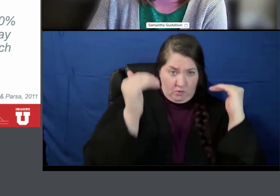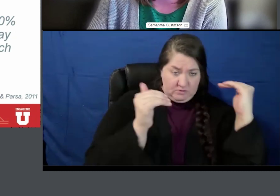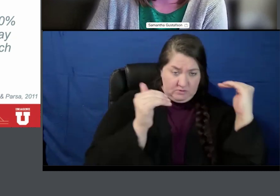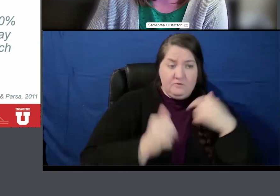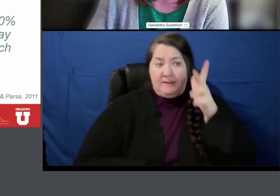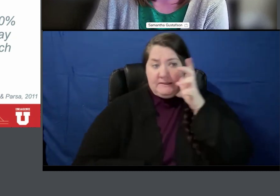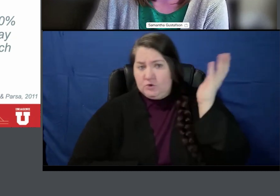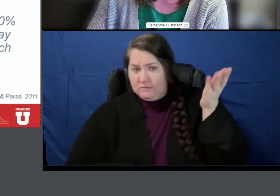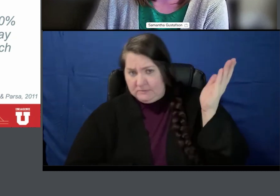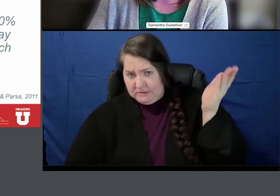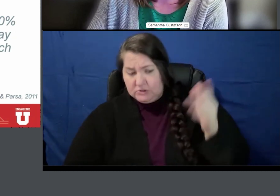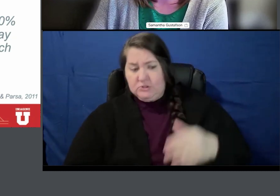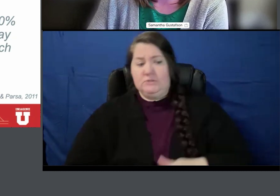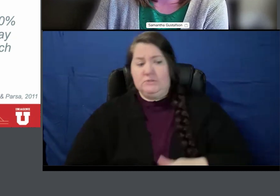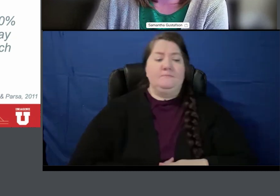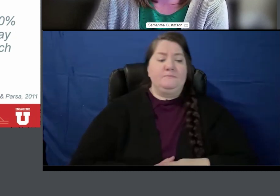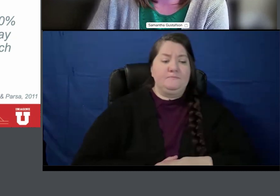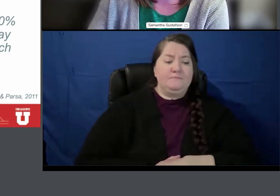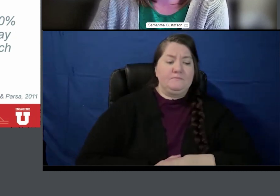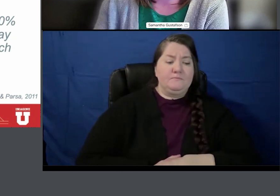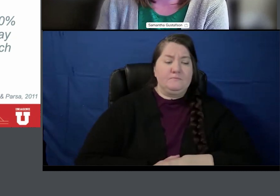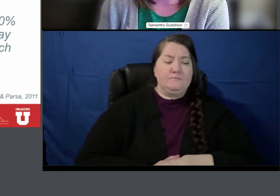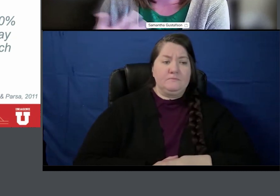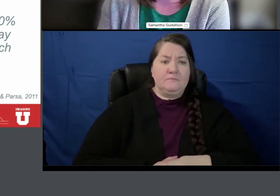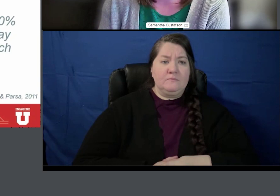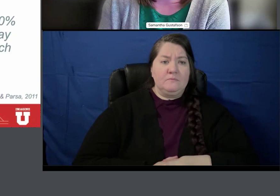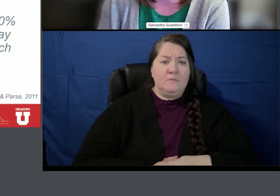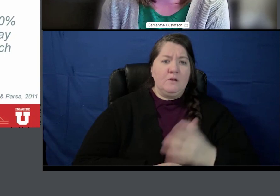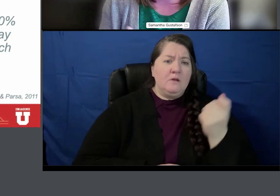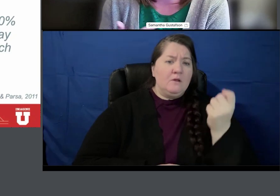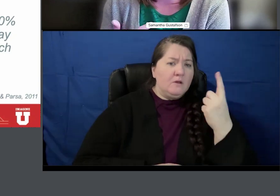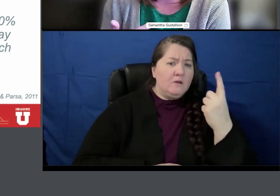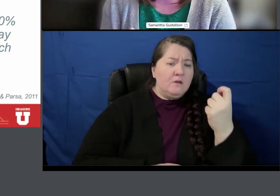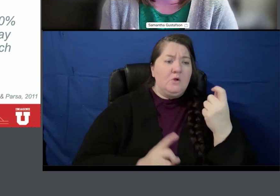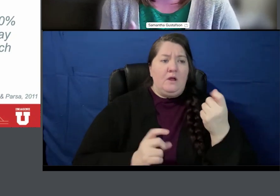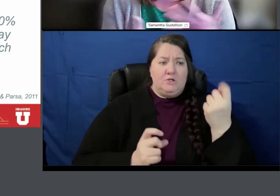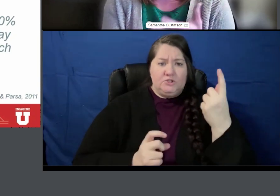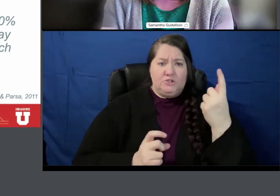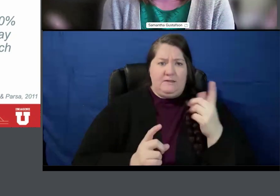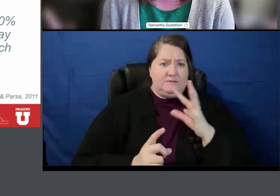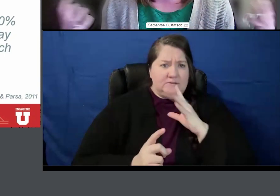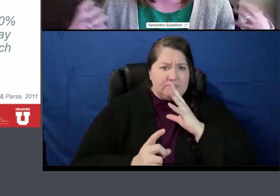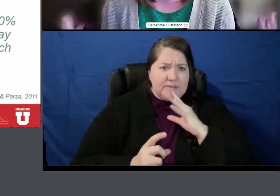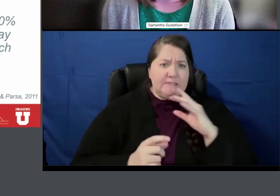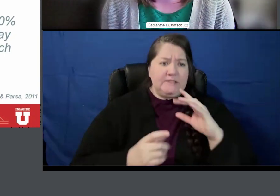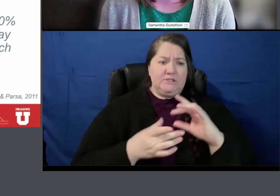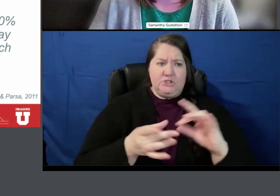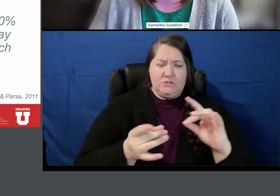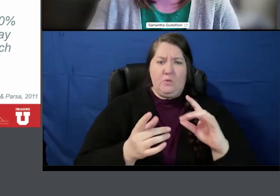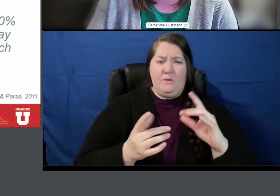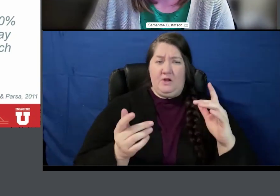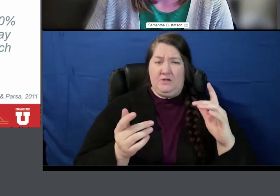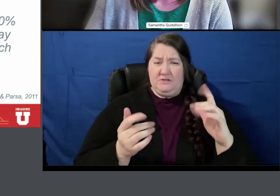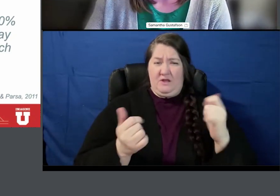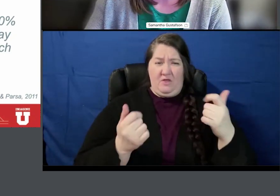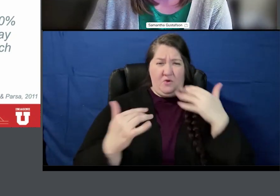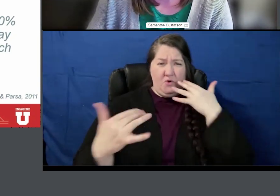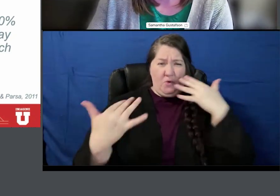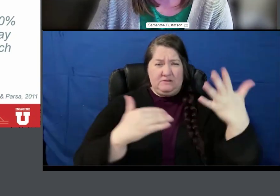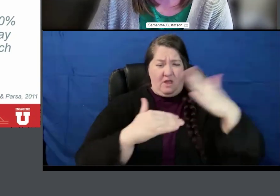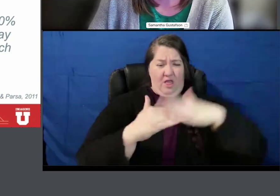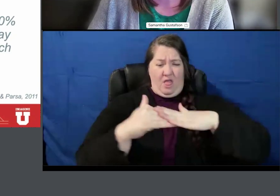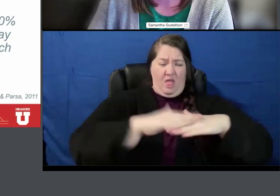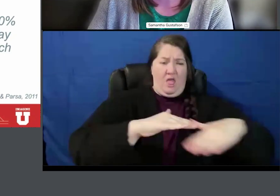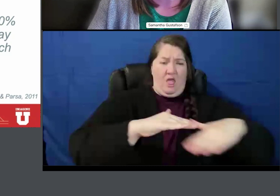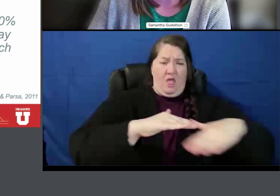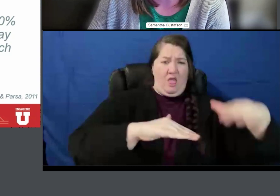speech. And this ability to understand speech when there are a lot of other competing sounds, it continues